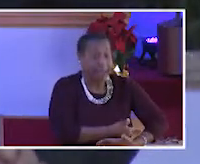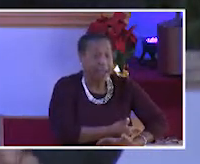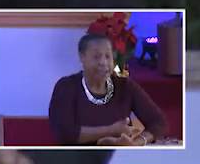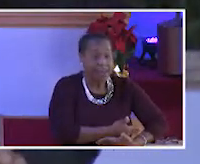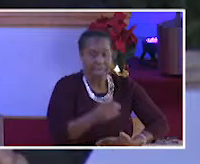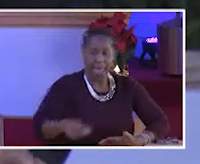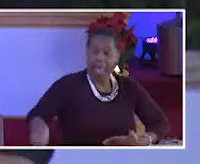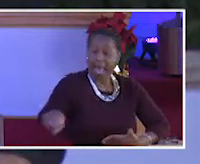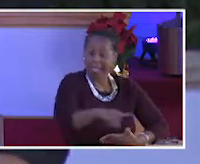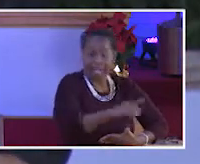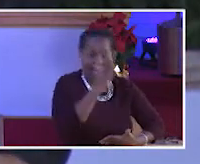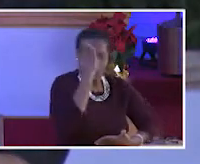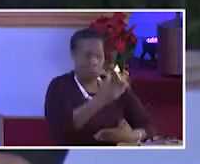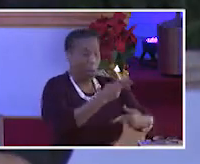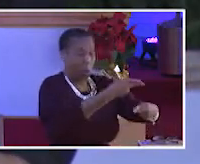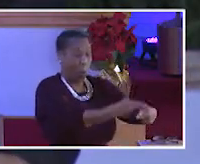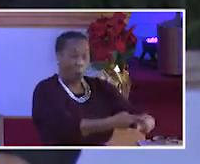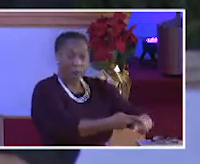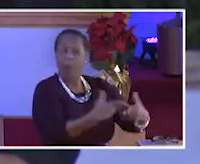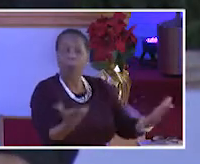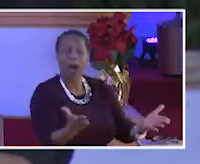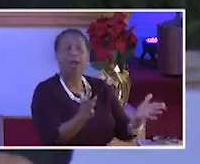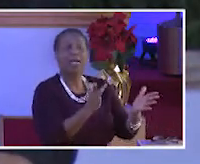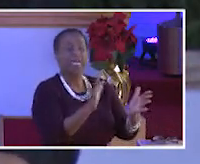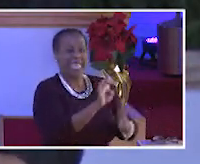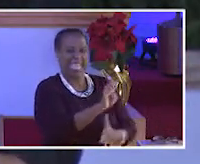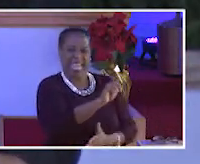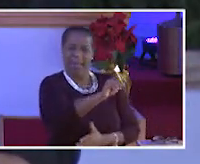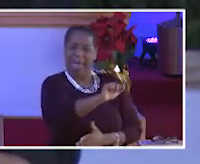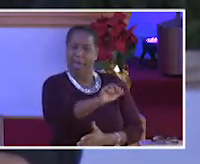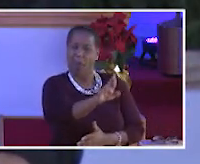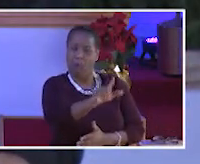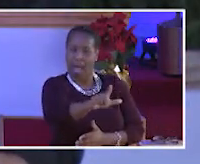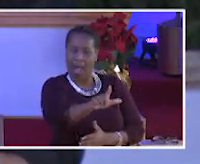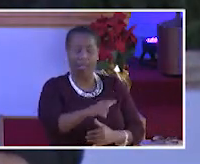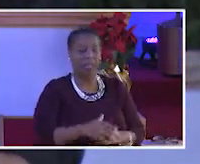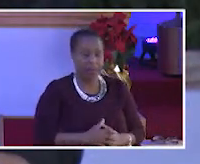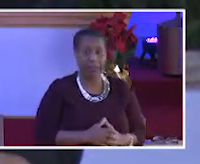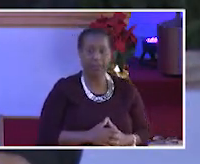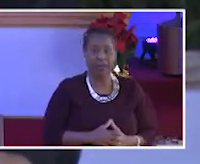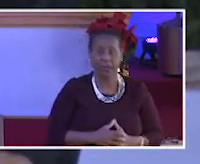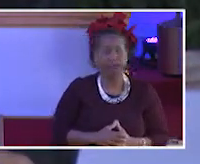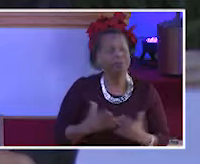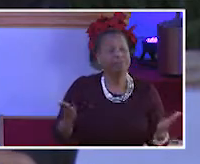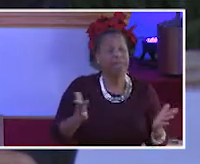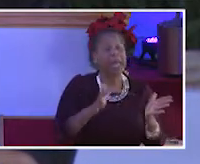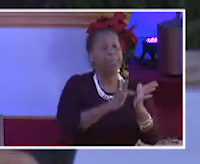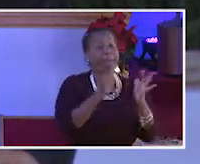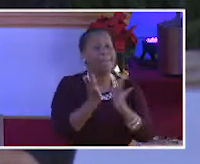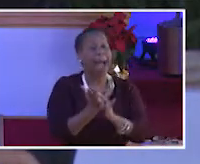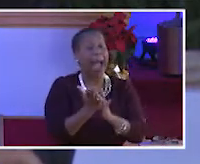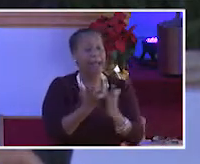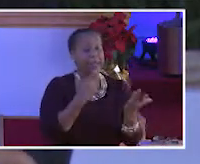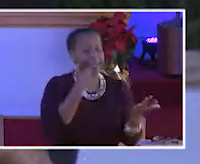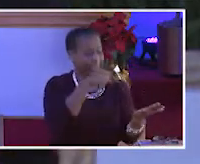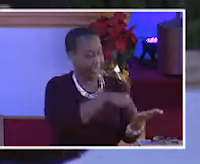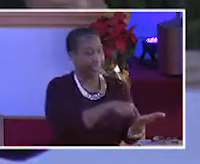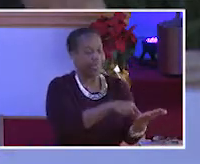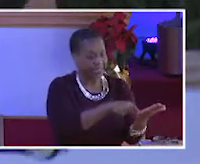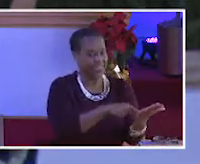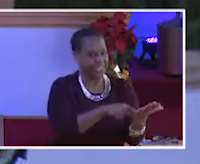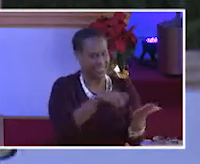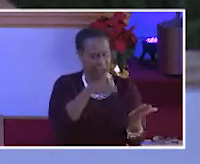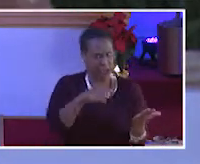they shall indeed call his name Emmanuel.'" And the Bible says here that